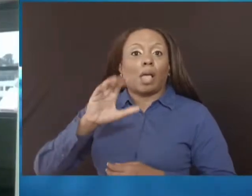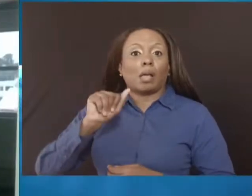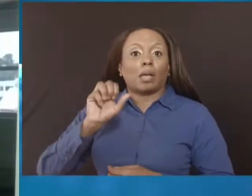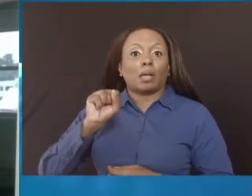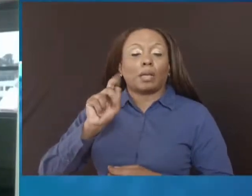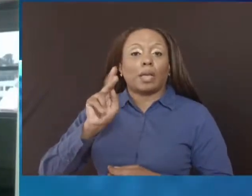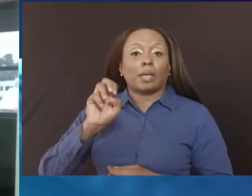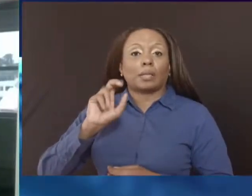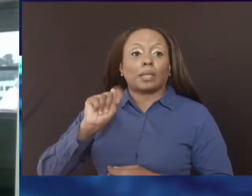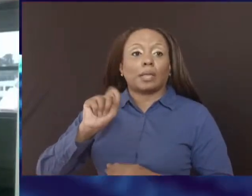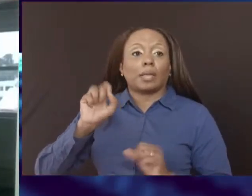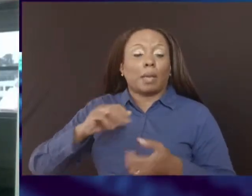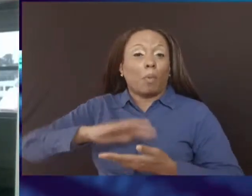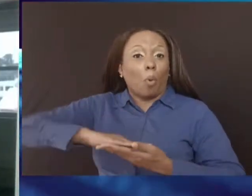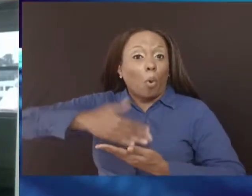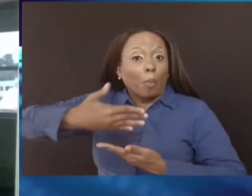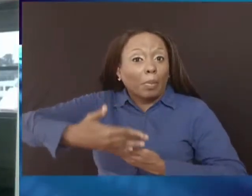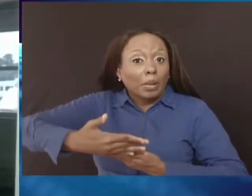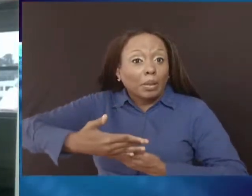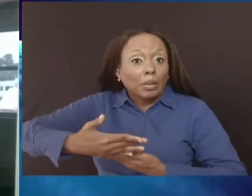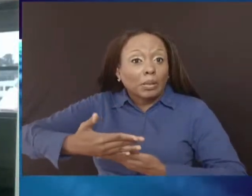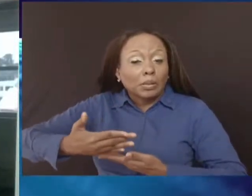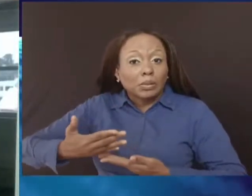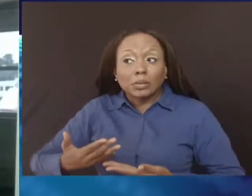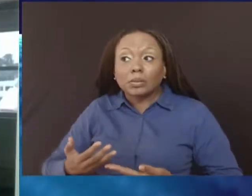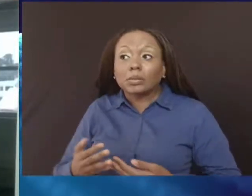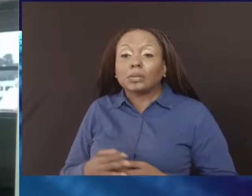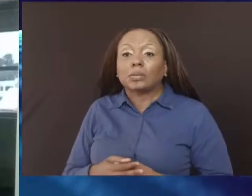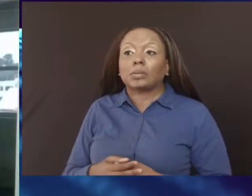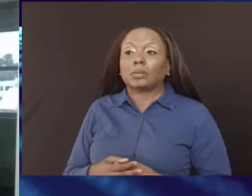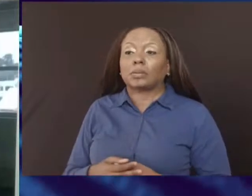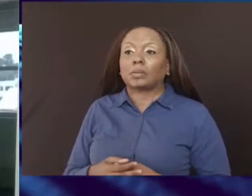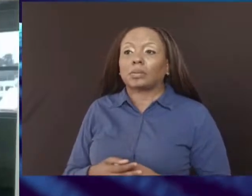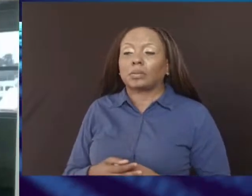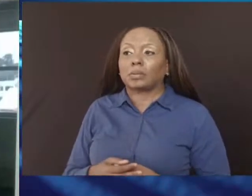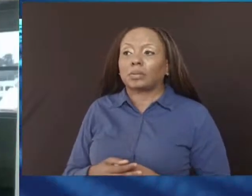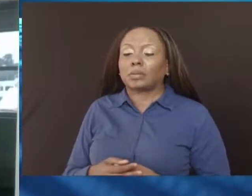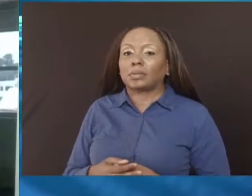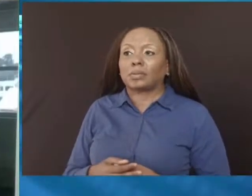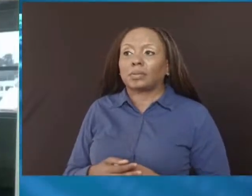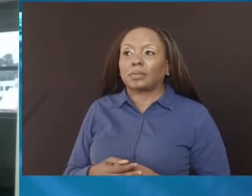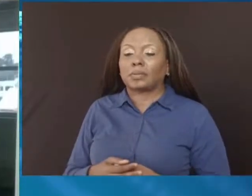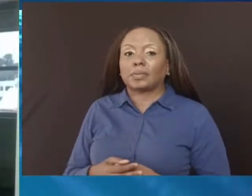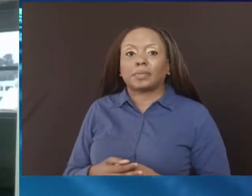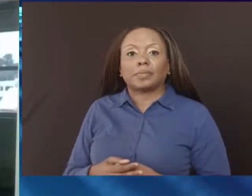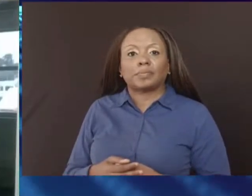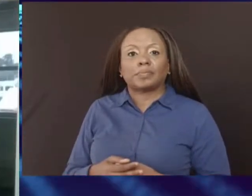people who died from COVID-19?